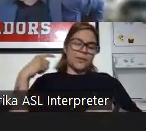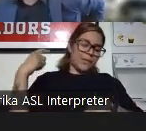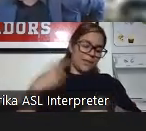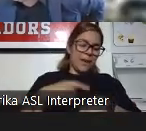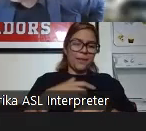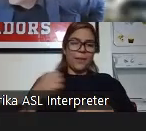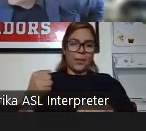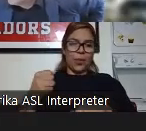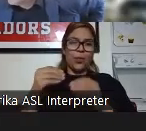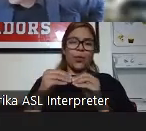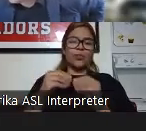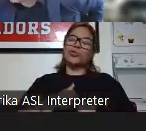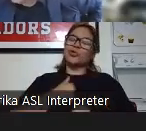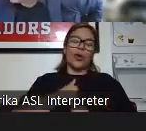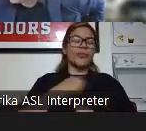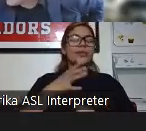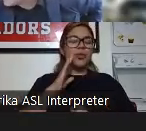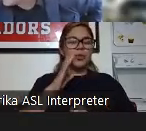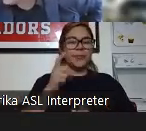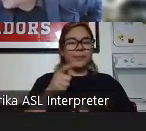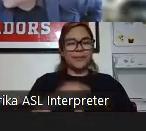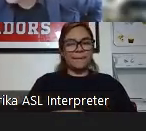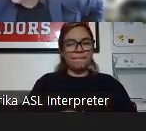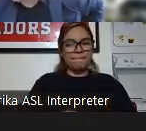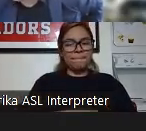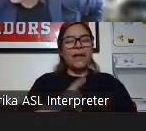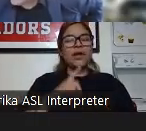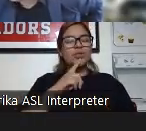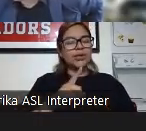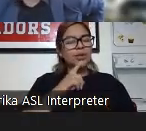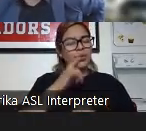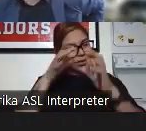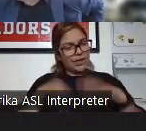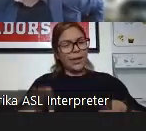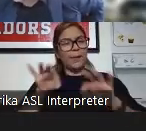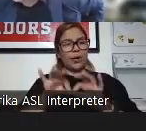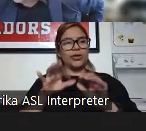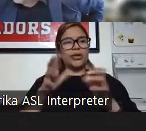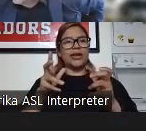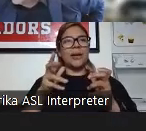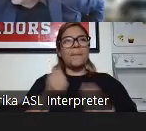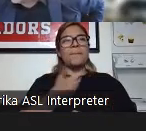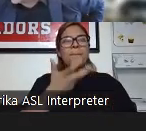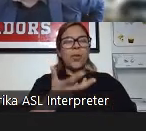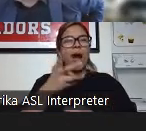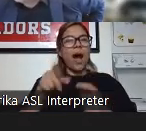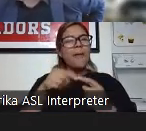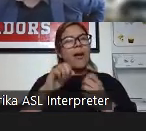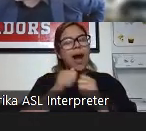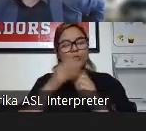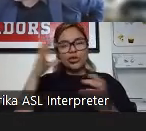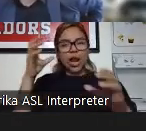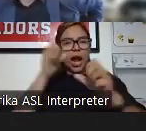agenda, so be it. And she called this, and I think this is really important about capturing the issue of